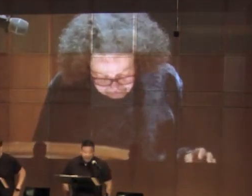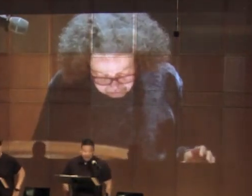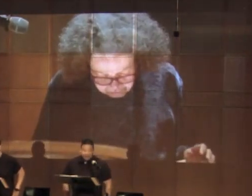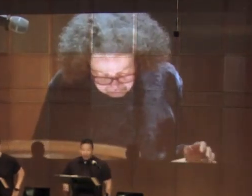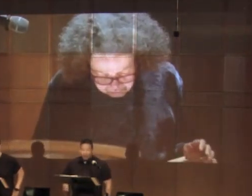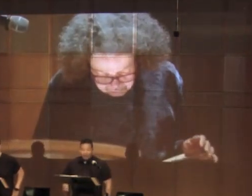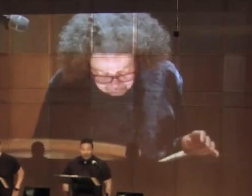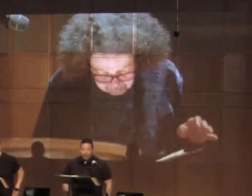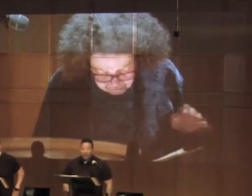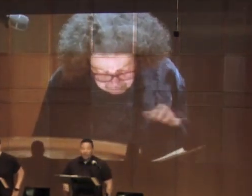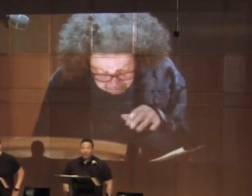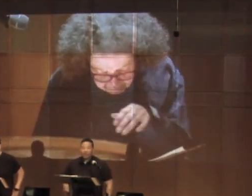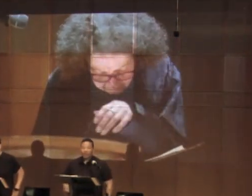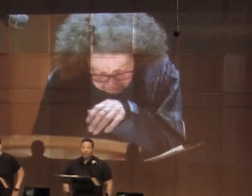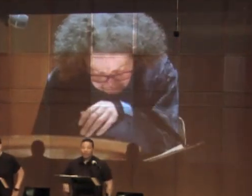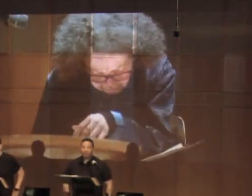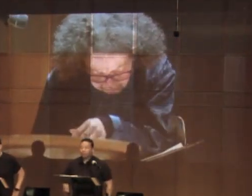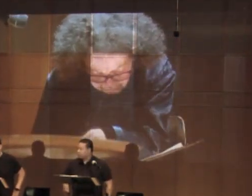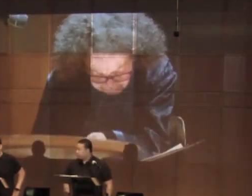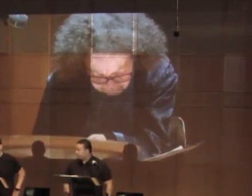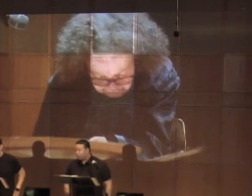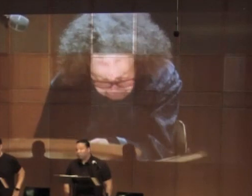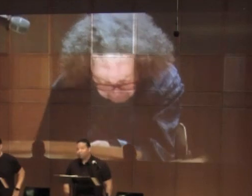right he's coming of course he's